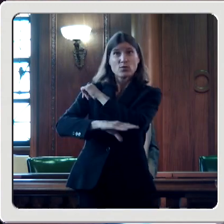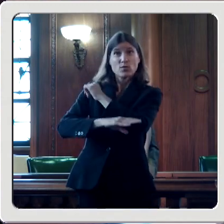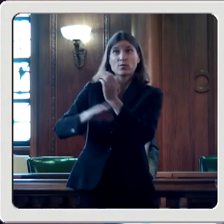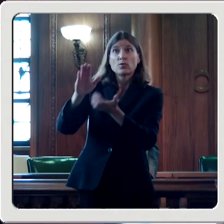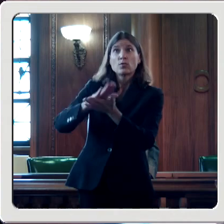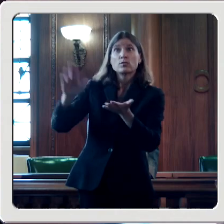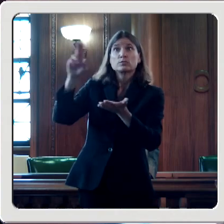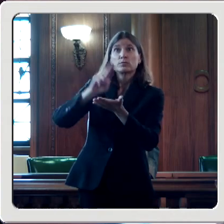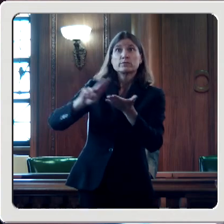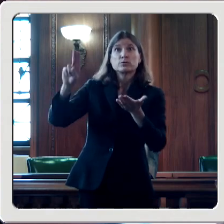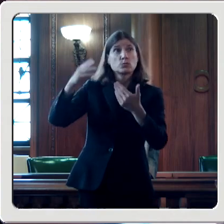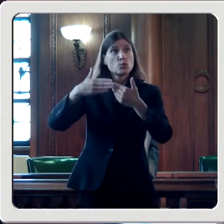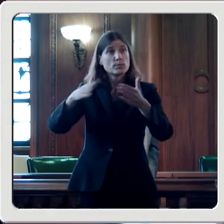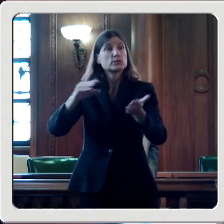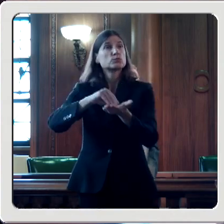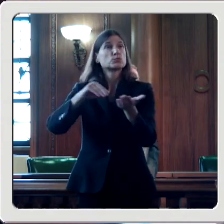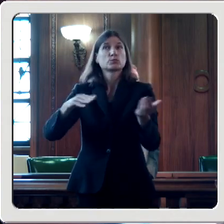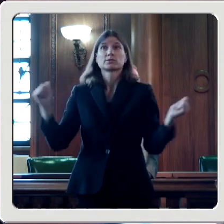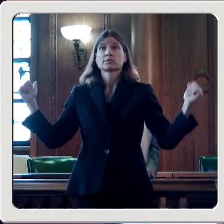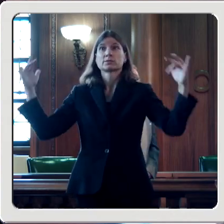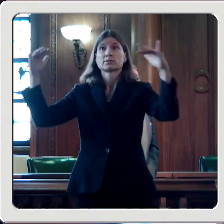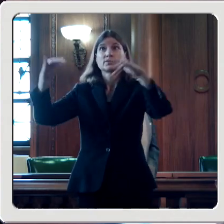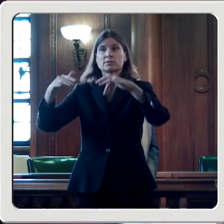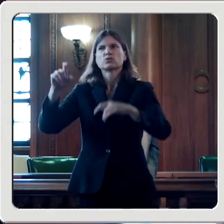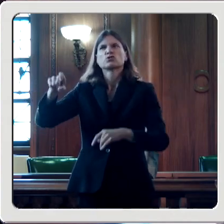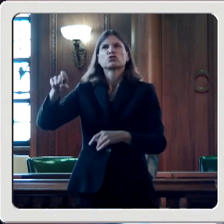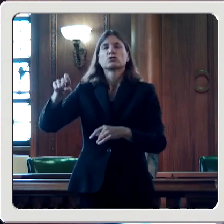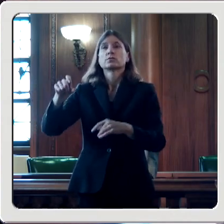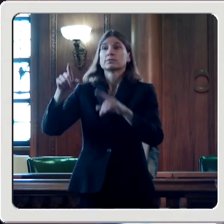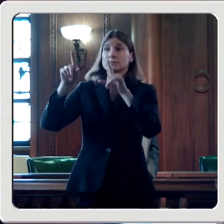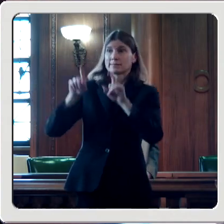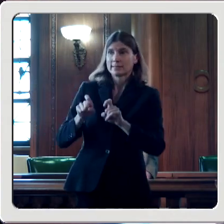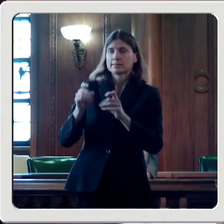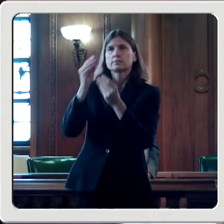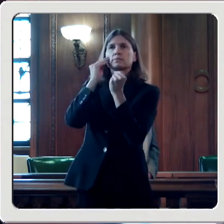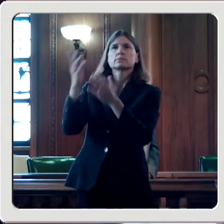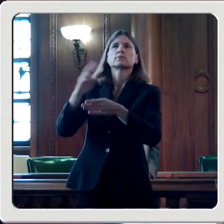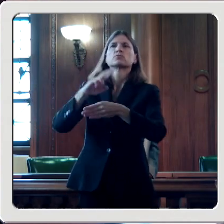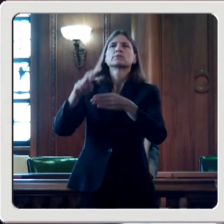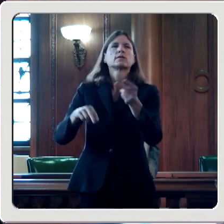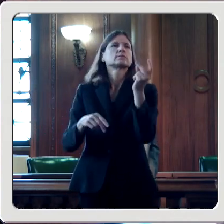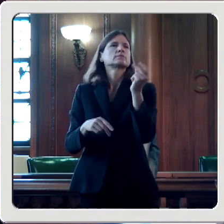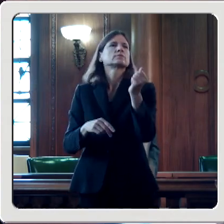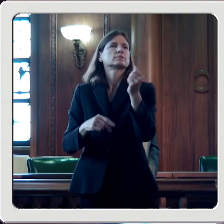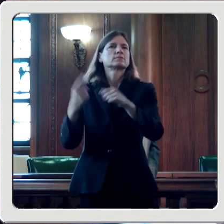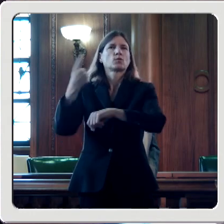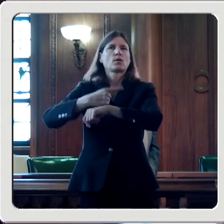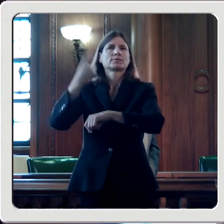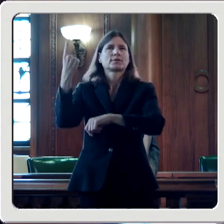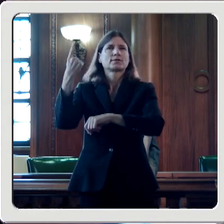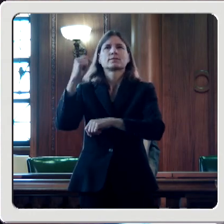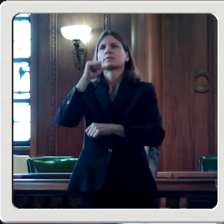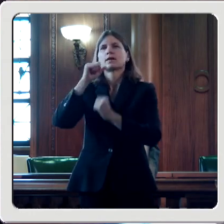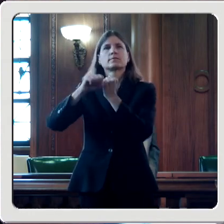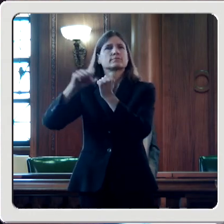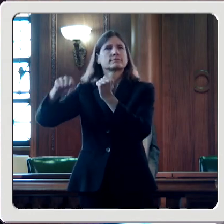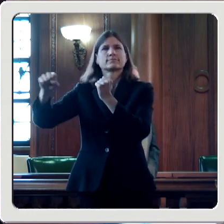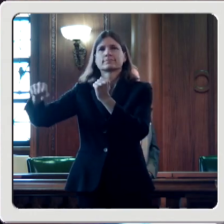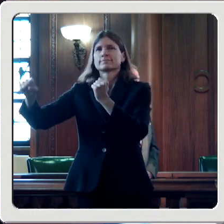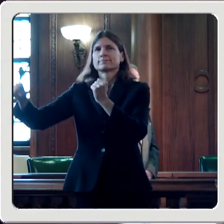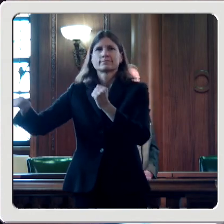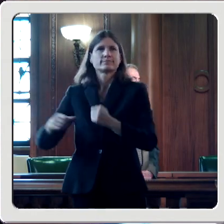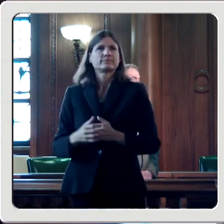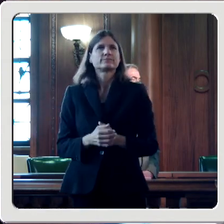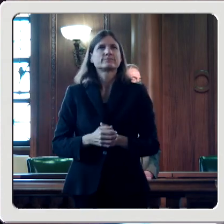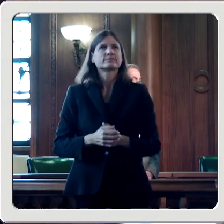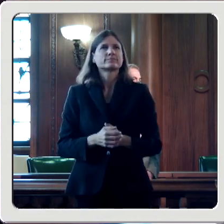use authorization of convalescent plasma for the treatment of hospitalized patients yesterday. And I would concur with what Dr.